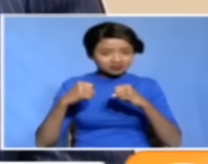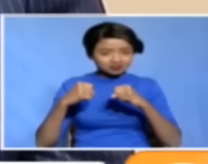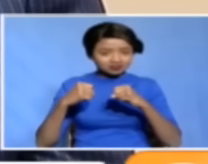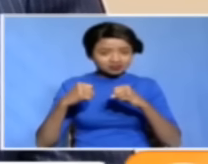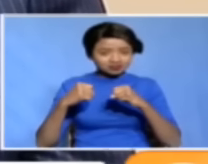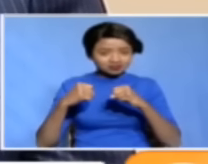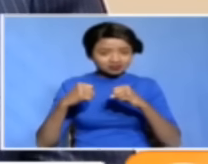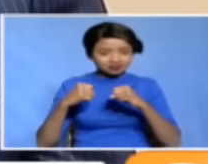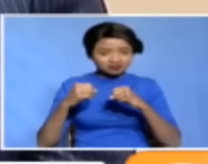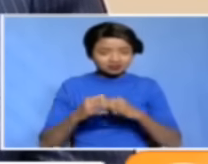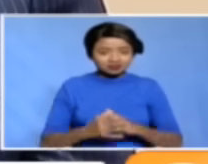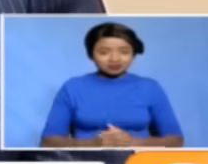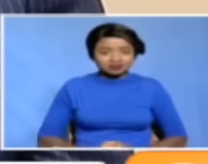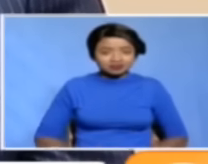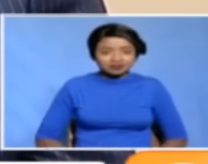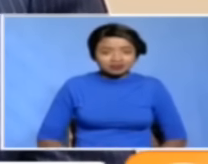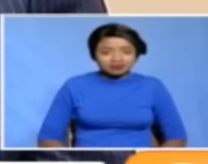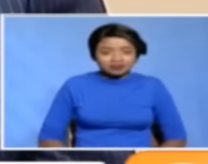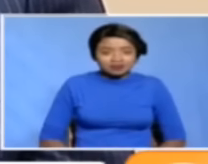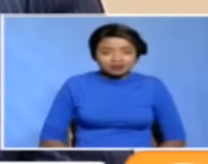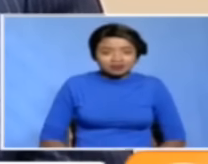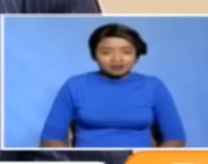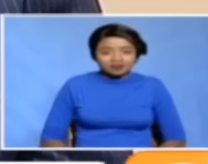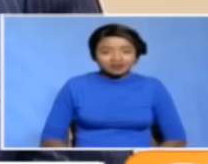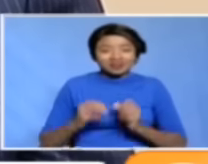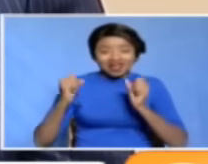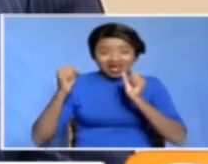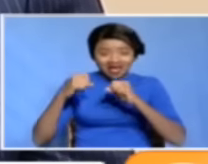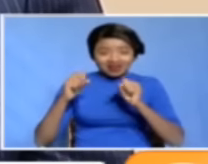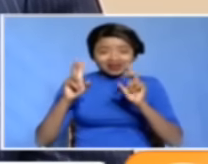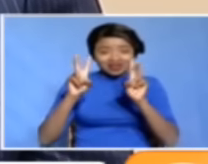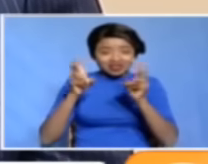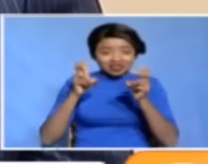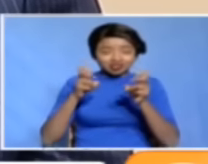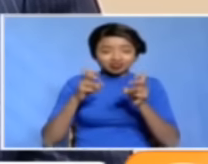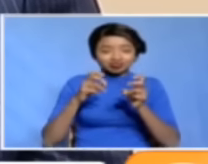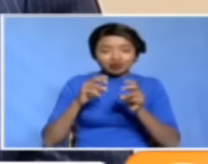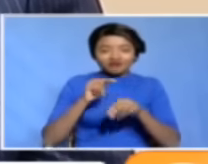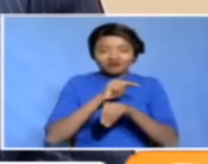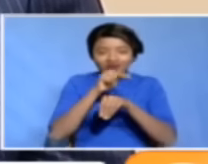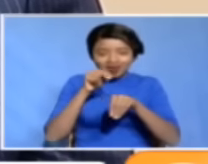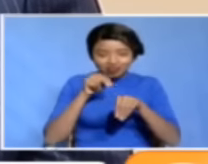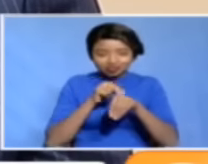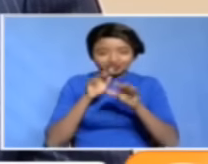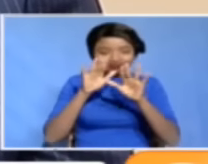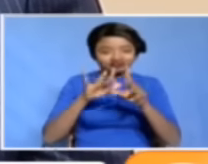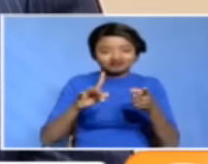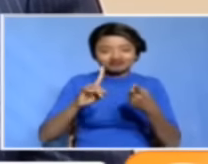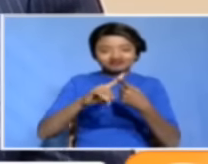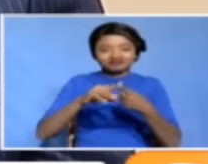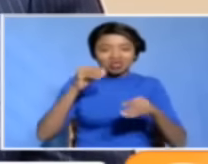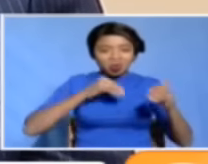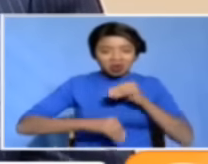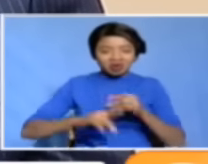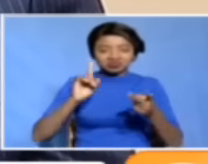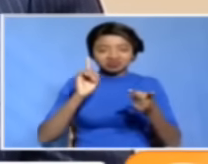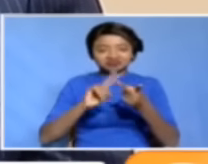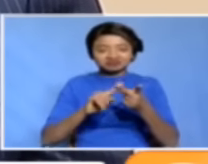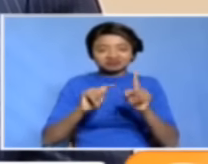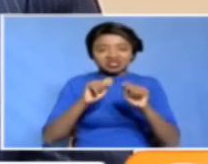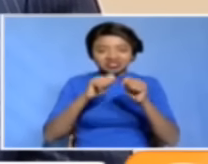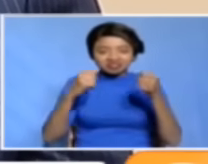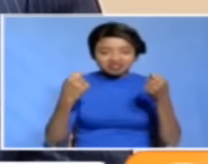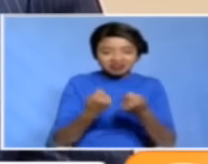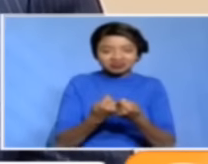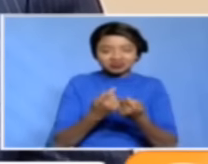agree on issues of national importance. For example, corruption, fighting ethnicity. Honorable Raila